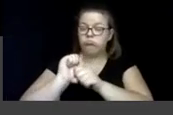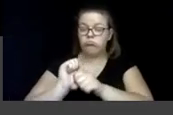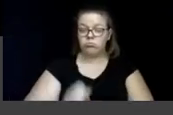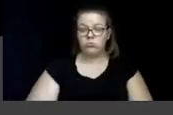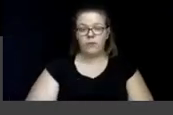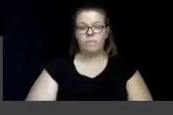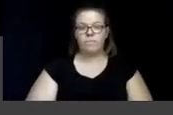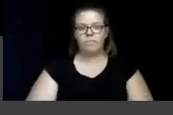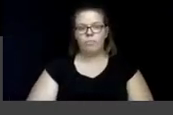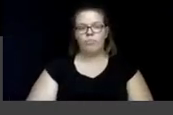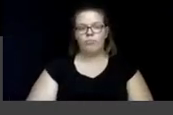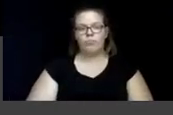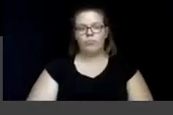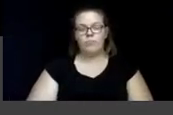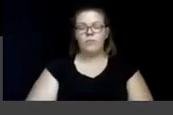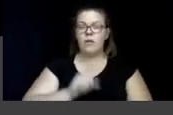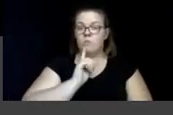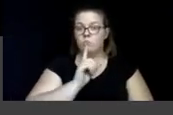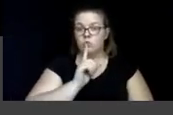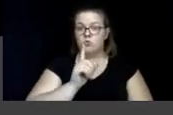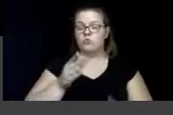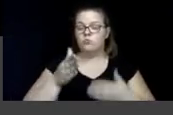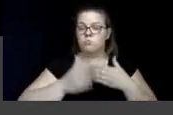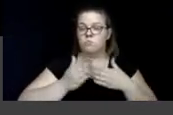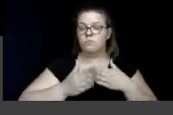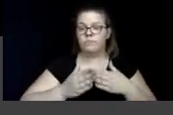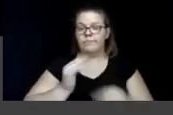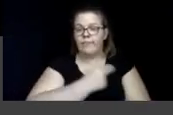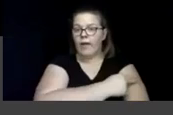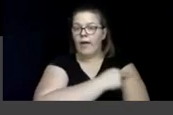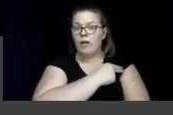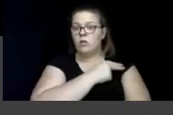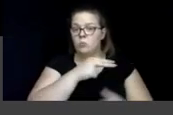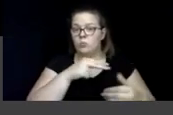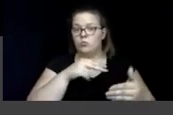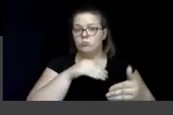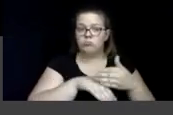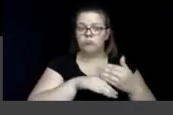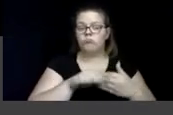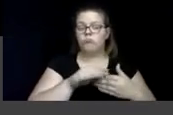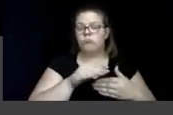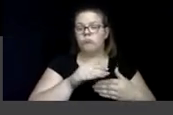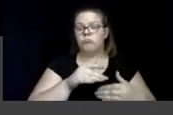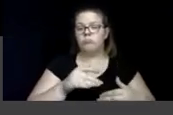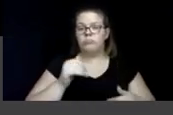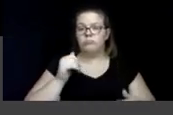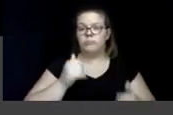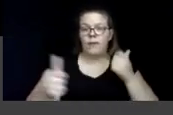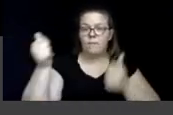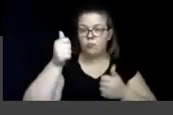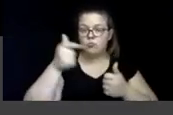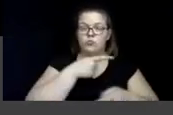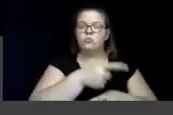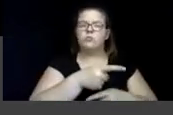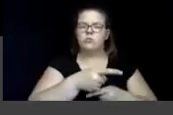And I'm sure at the end of all this, the hospital administration will probably give a shout out to housekeepers, because they're